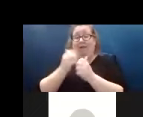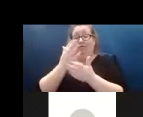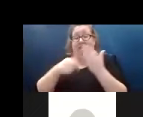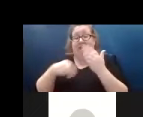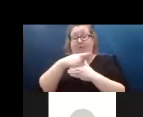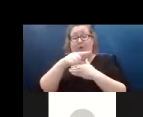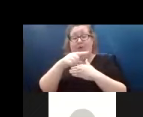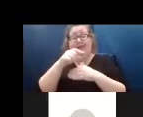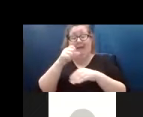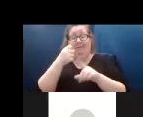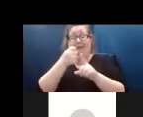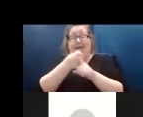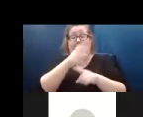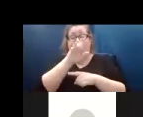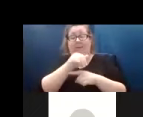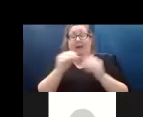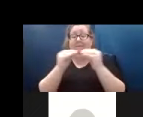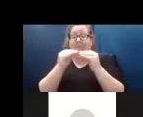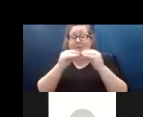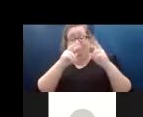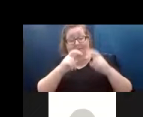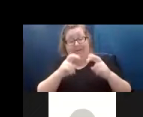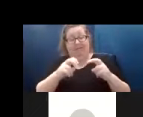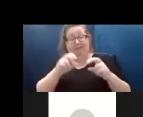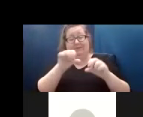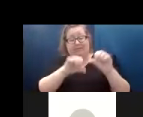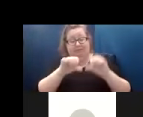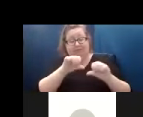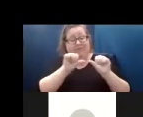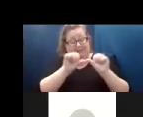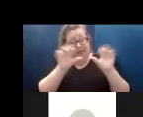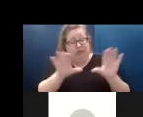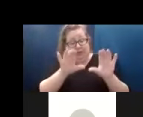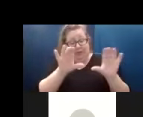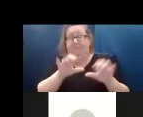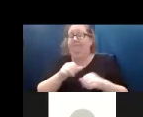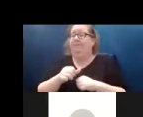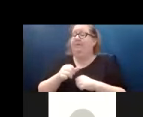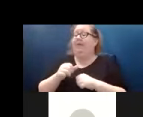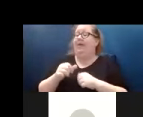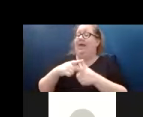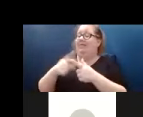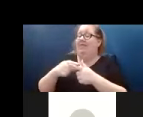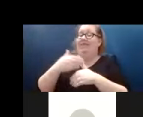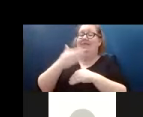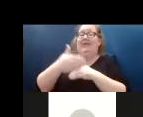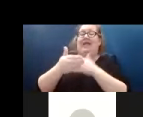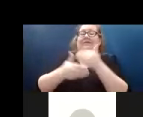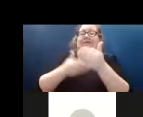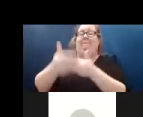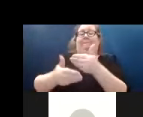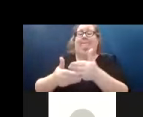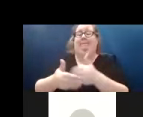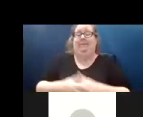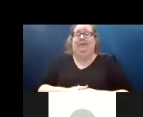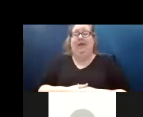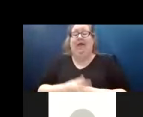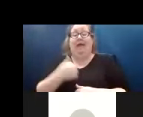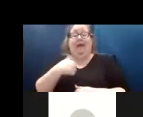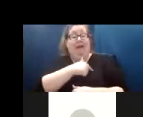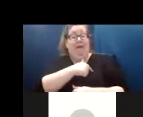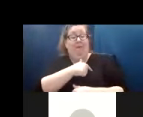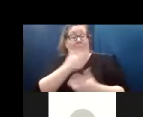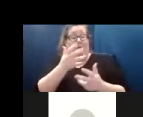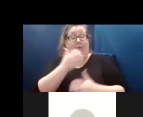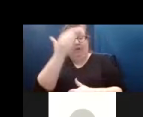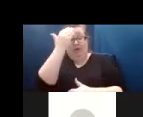by some of the additional analysis that we're still going on, and also our next steps on this process. And what we want to hear from you all